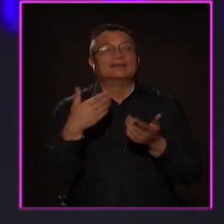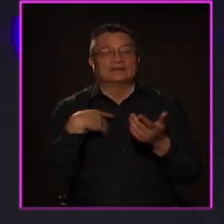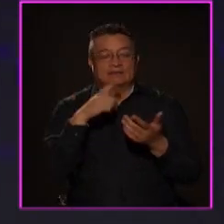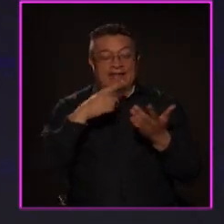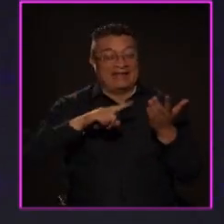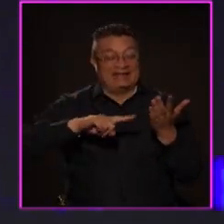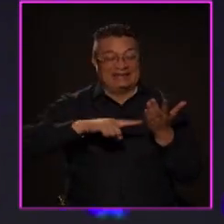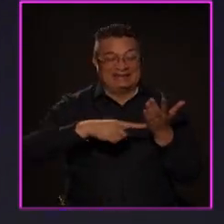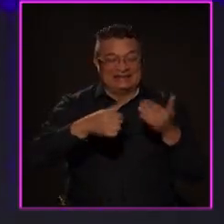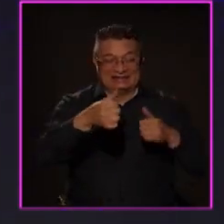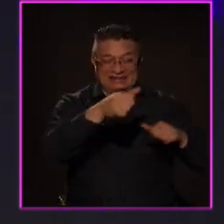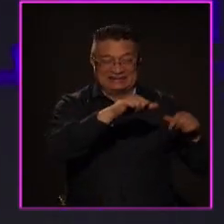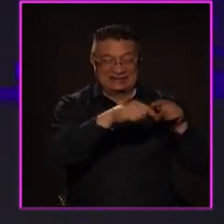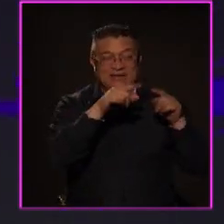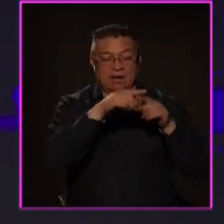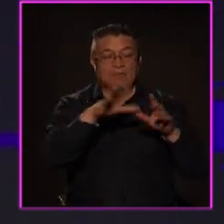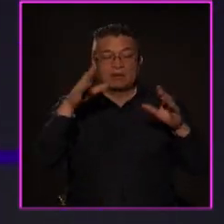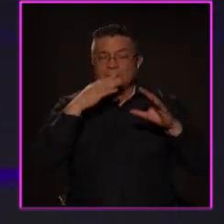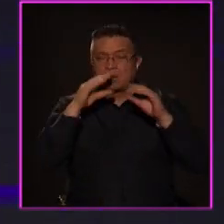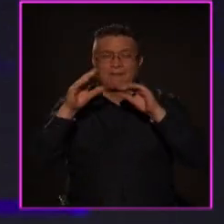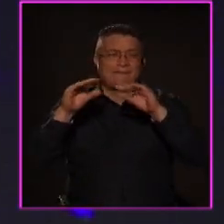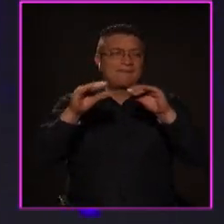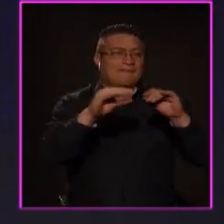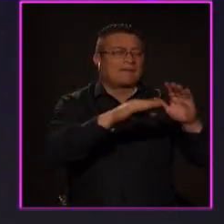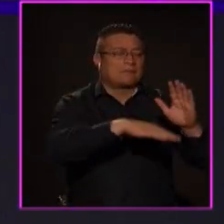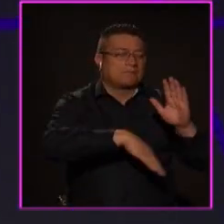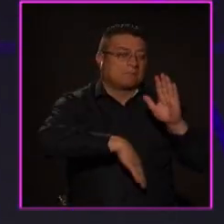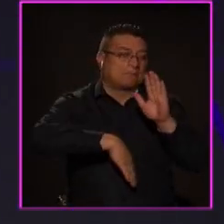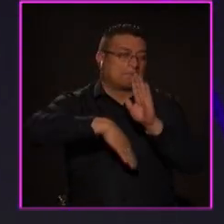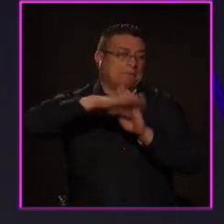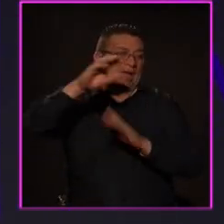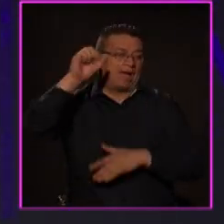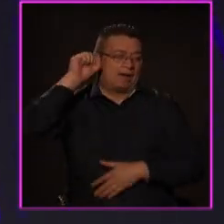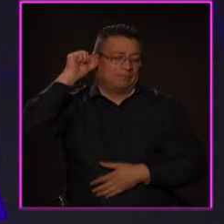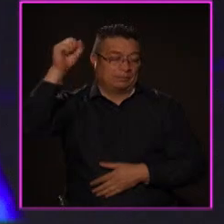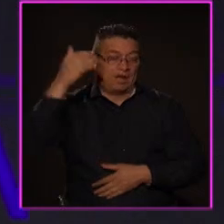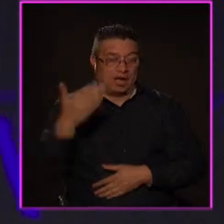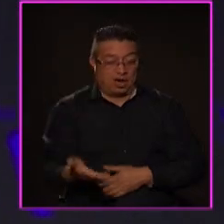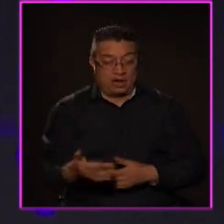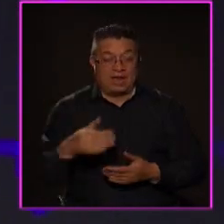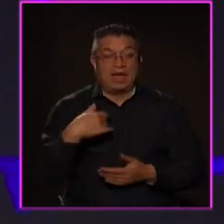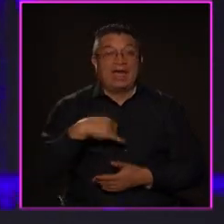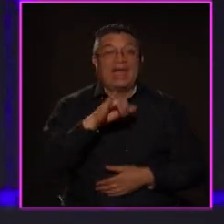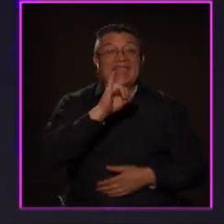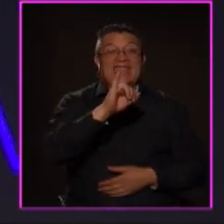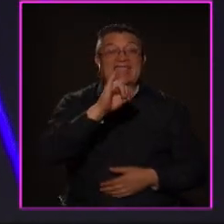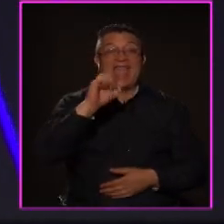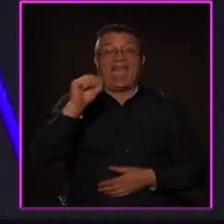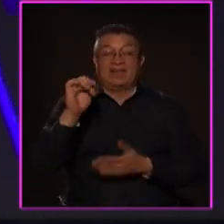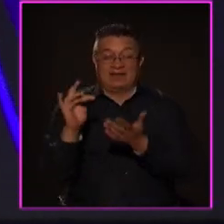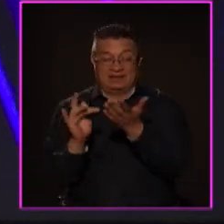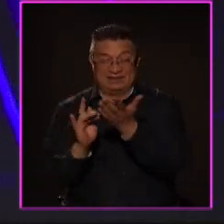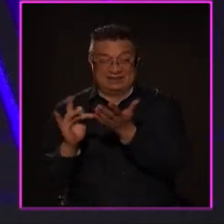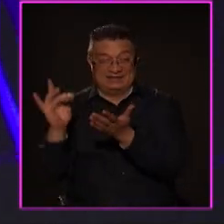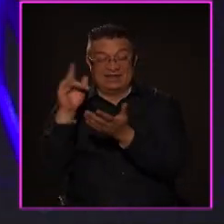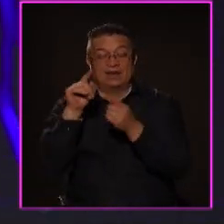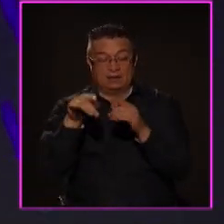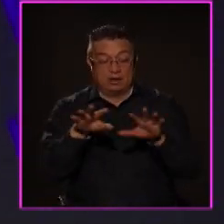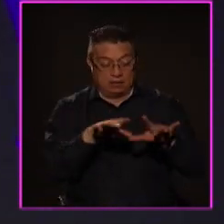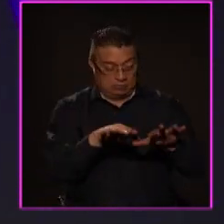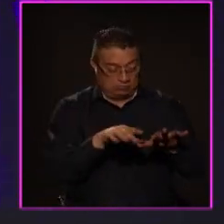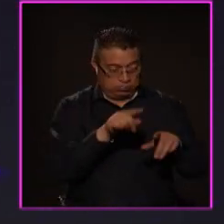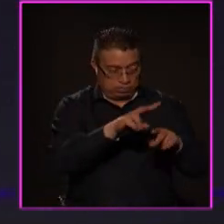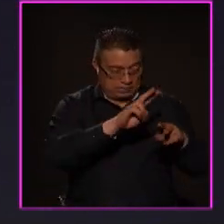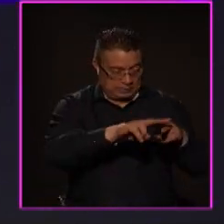today. AI, as you know, is about programming, computers to perform cognitive